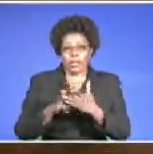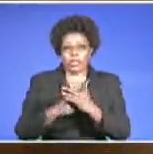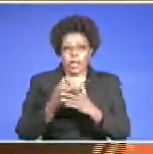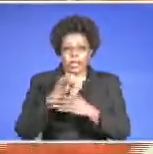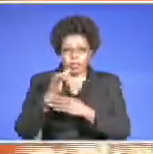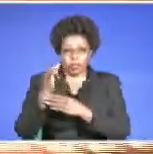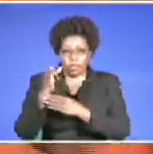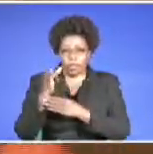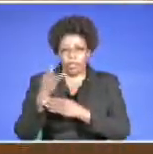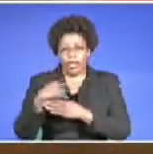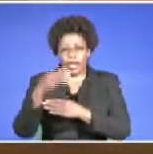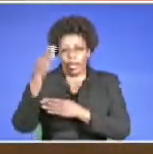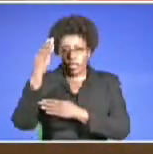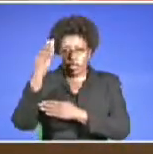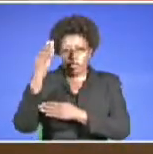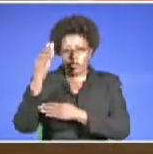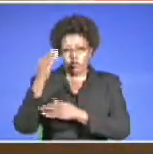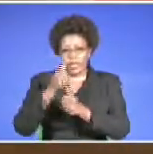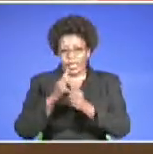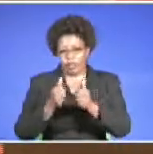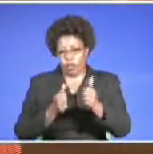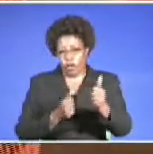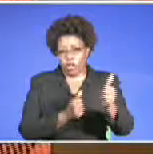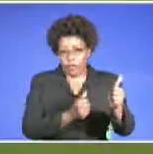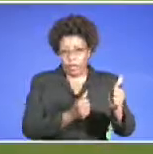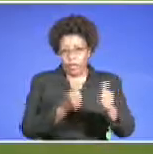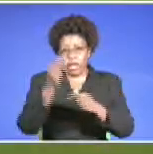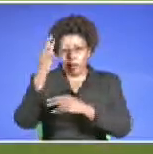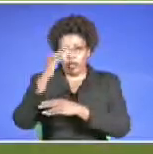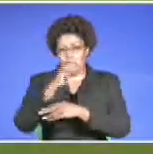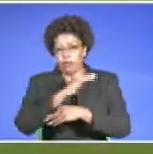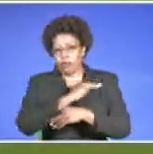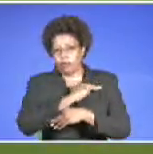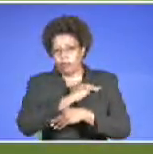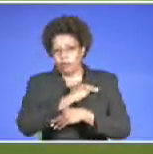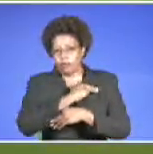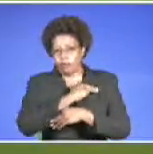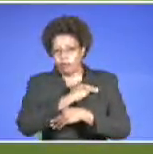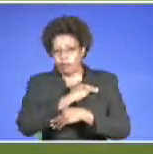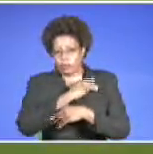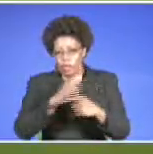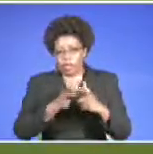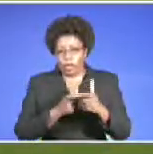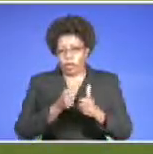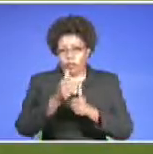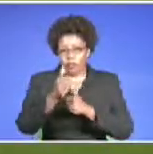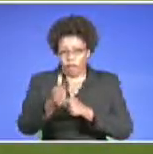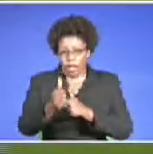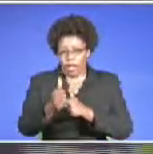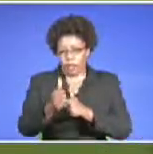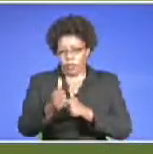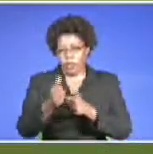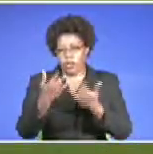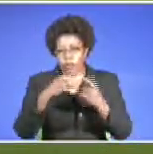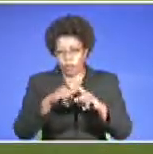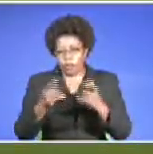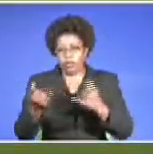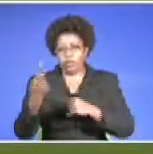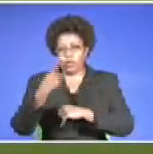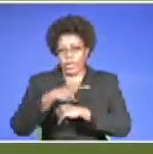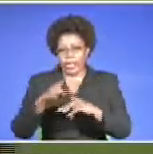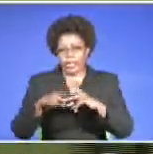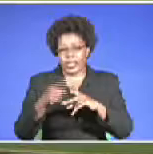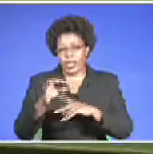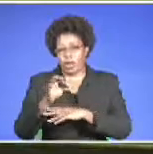I know being behind Michael Matthew, he normally goes out hard 300 meters, but I think today it's kind of